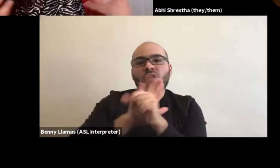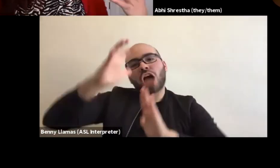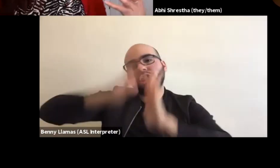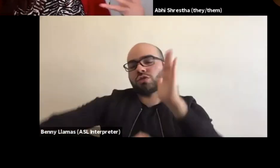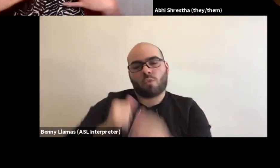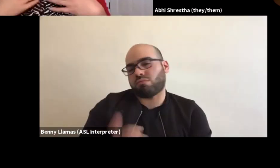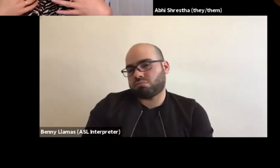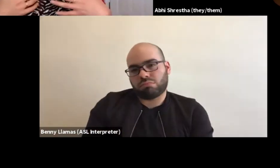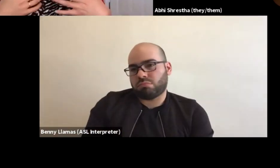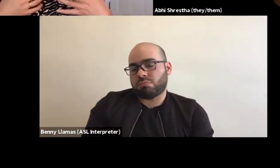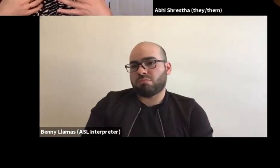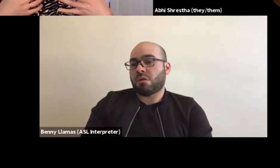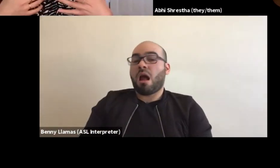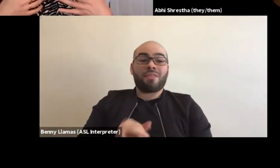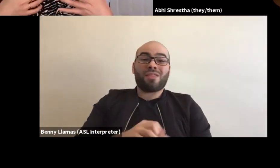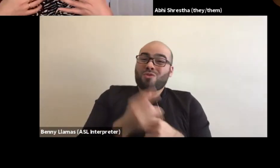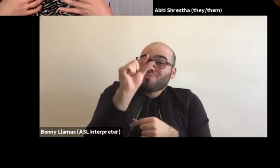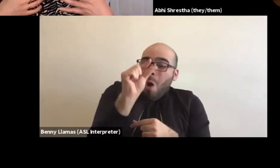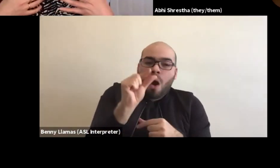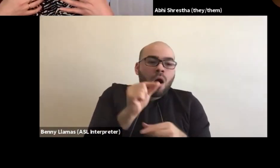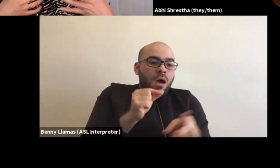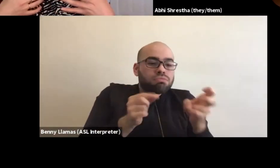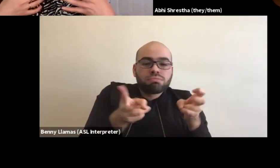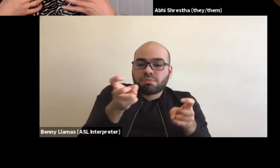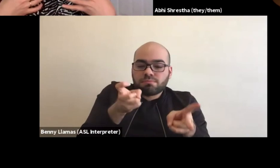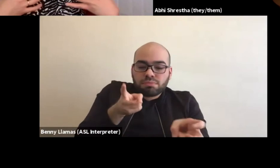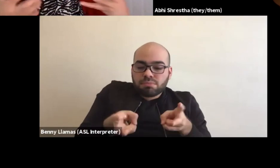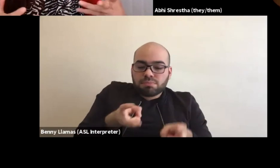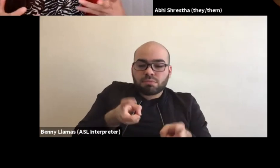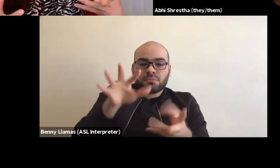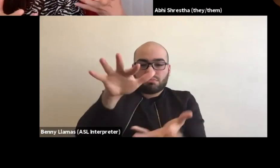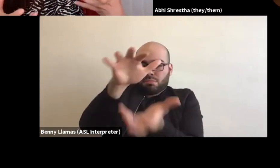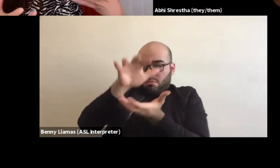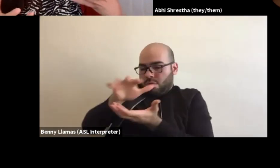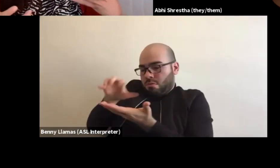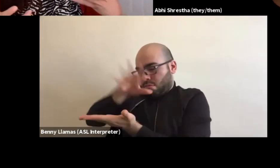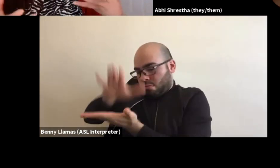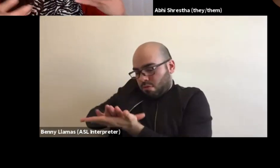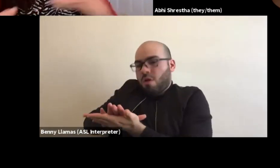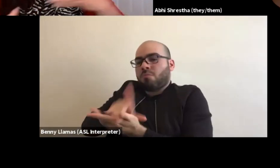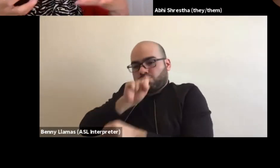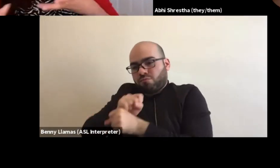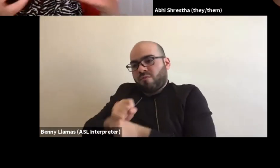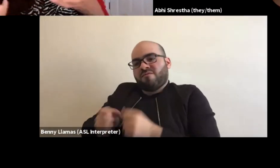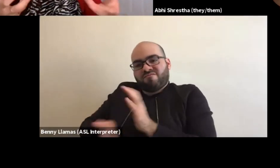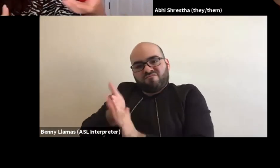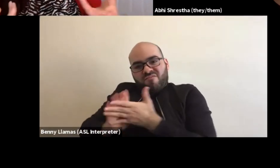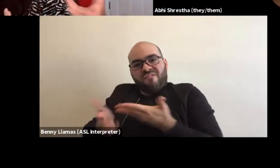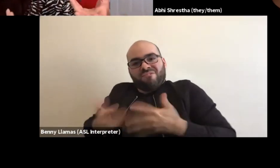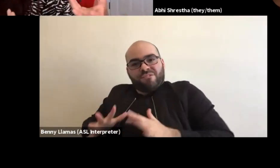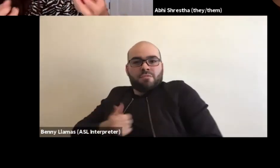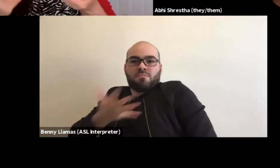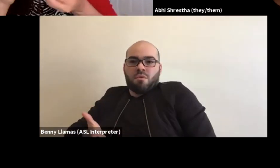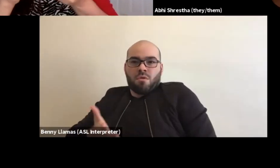you know, to me, writing a poem is often tedious, but like really fun at the same time. I don't know if that